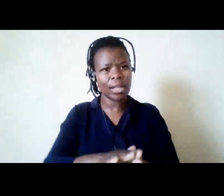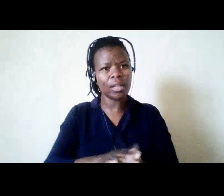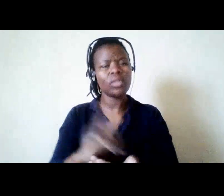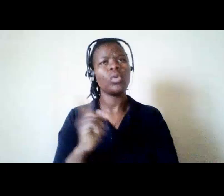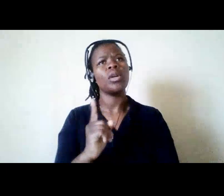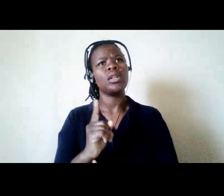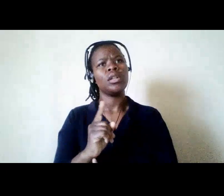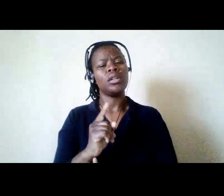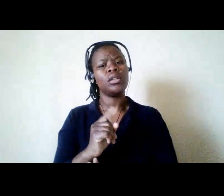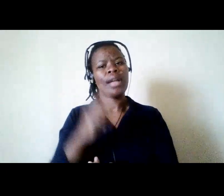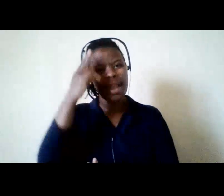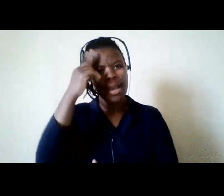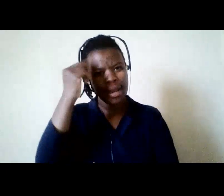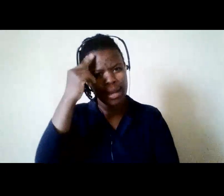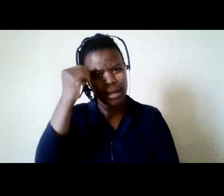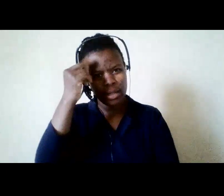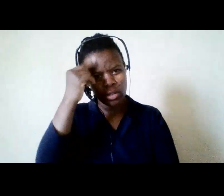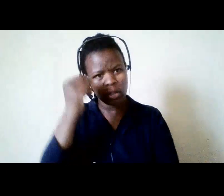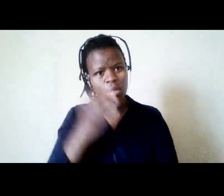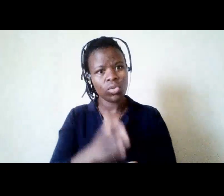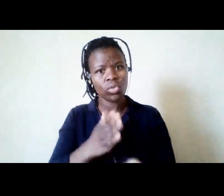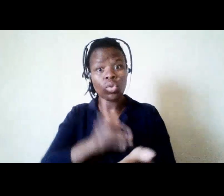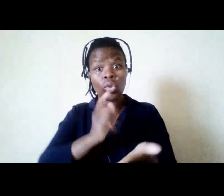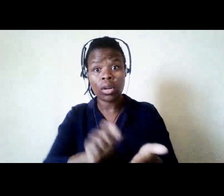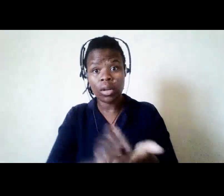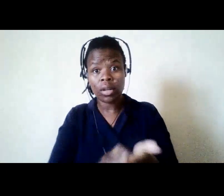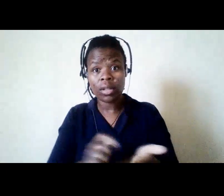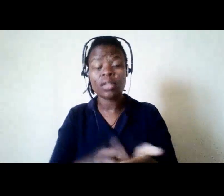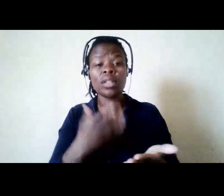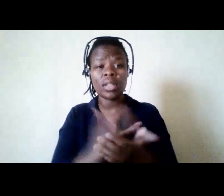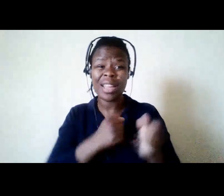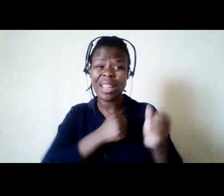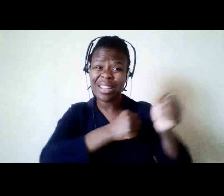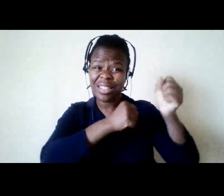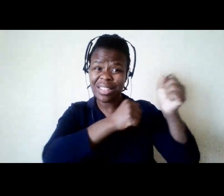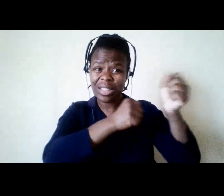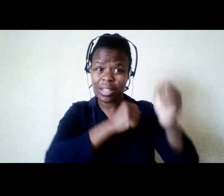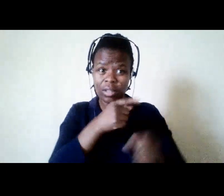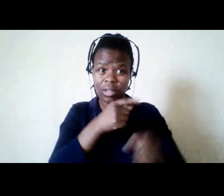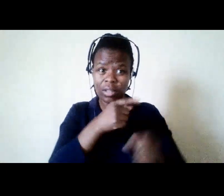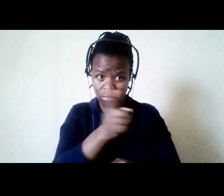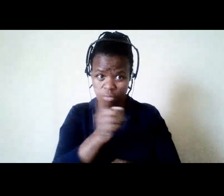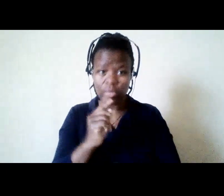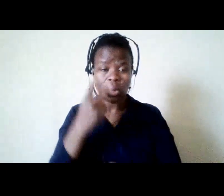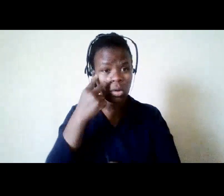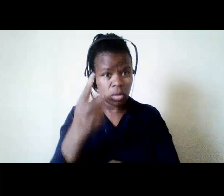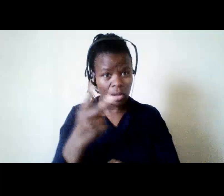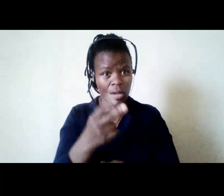papers that he's written. So I would suggest you go and look up some of his work really to understand,